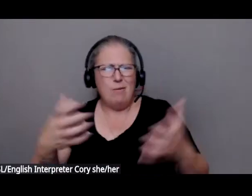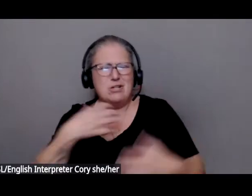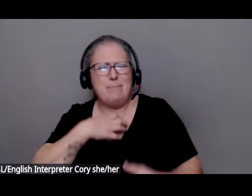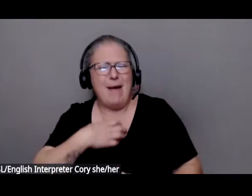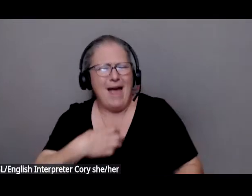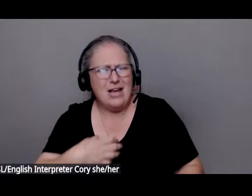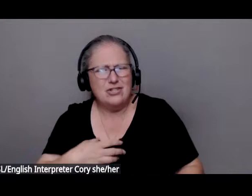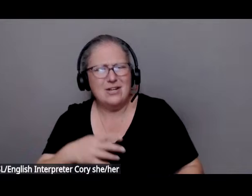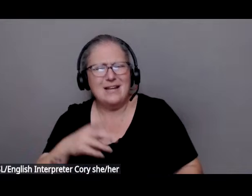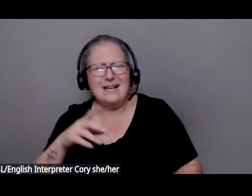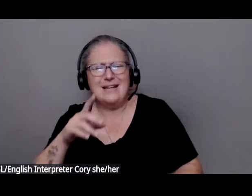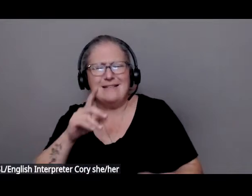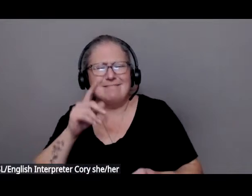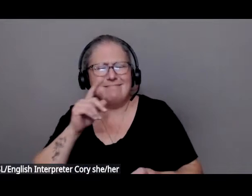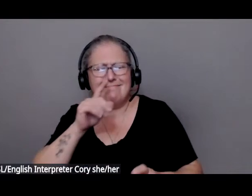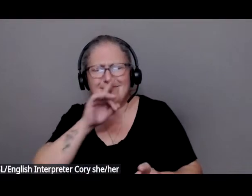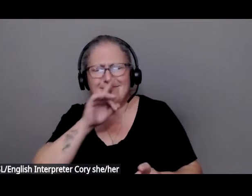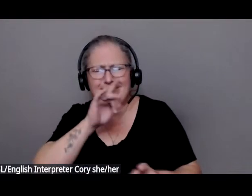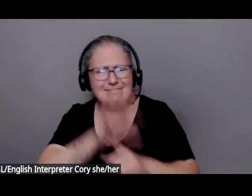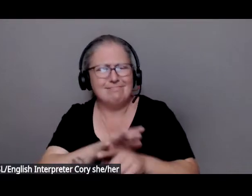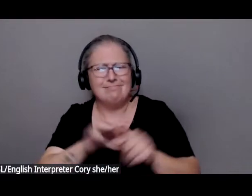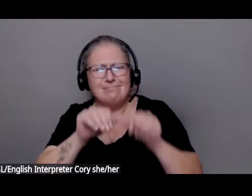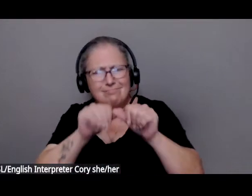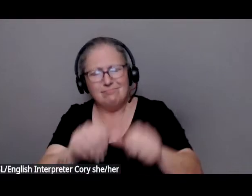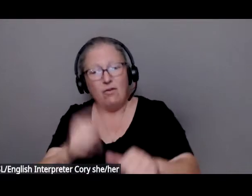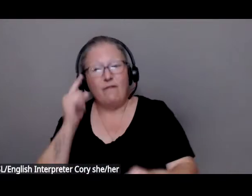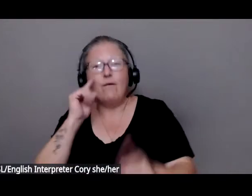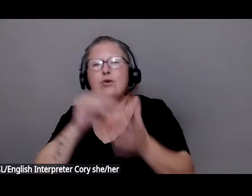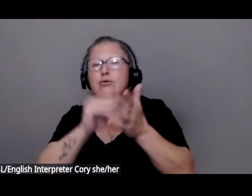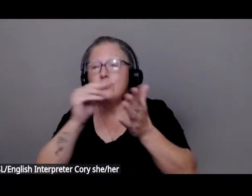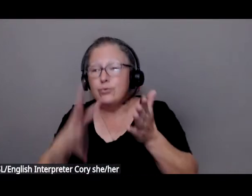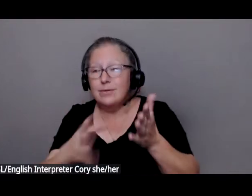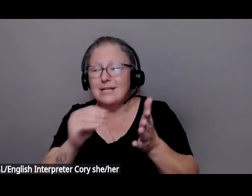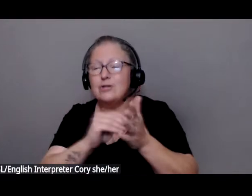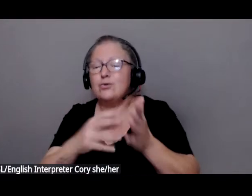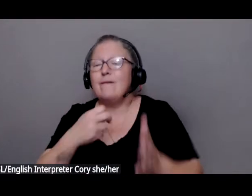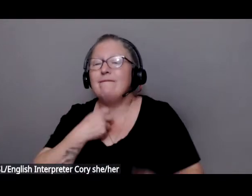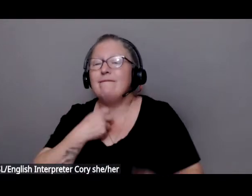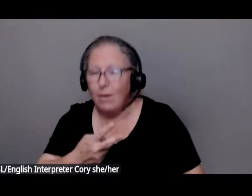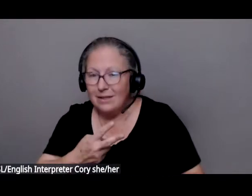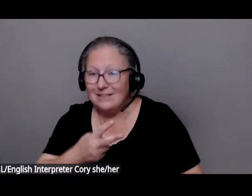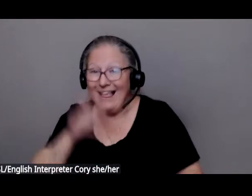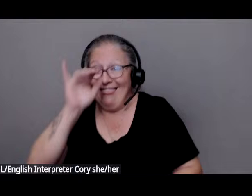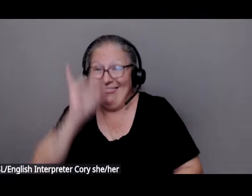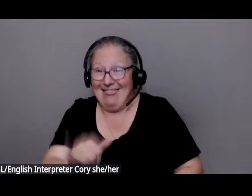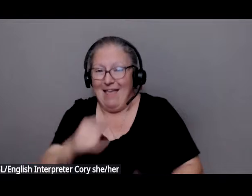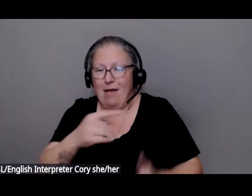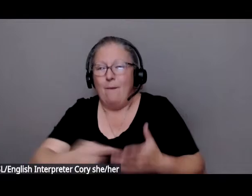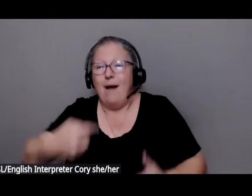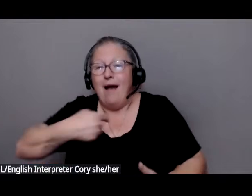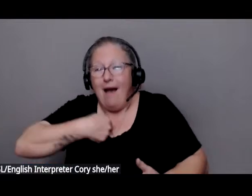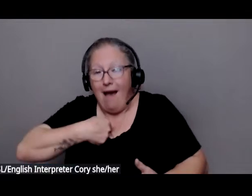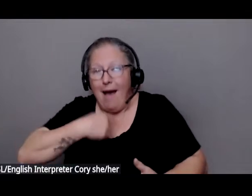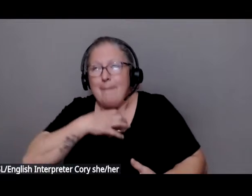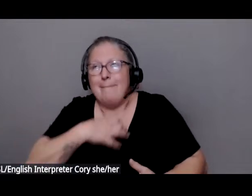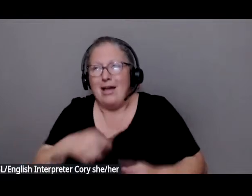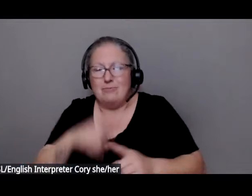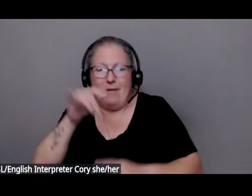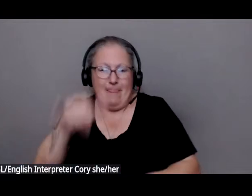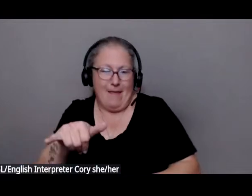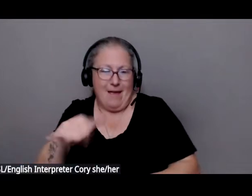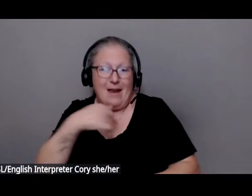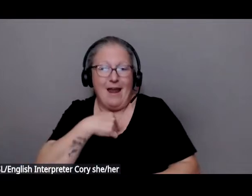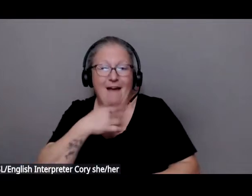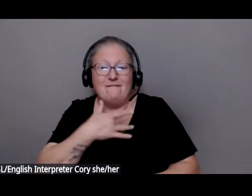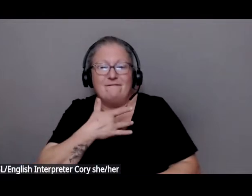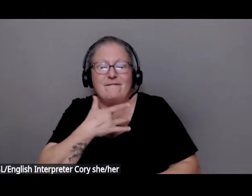and dedication to students and student voice. And that is what I am passionate about. And I just